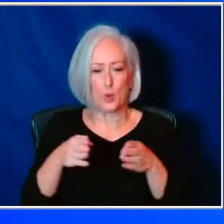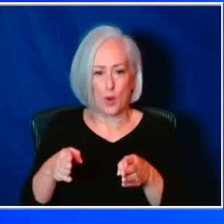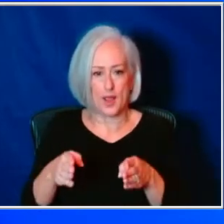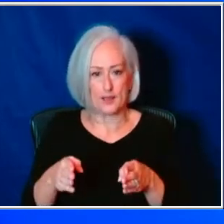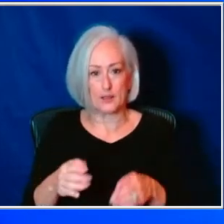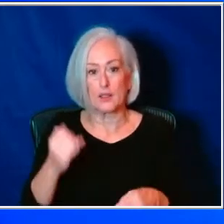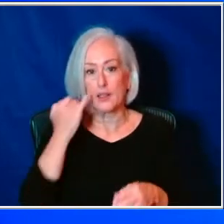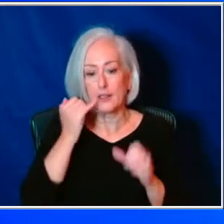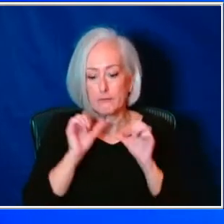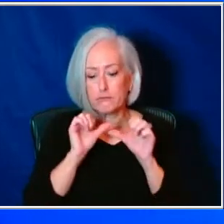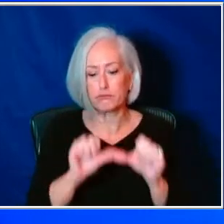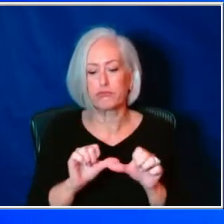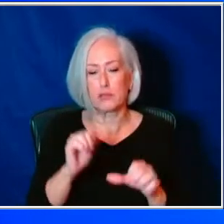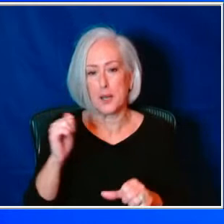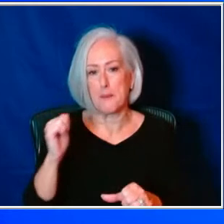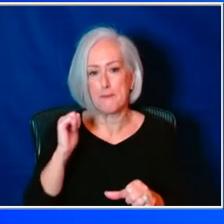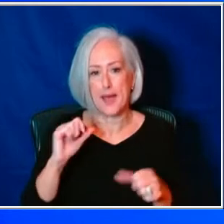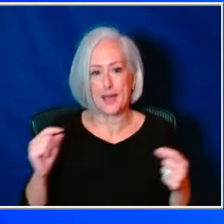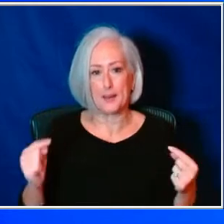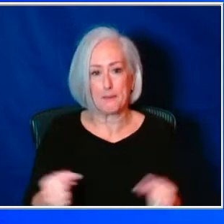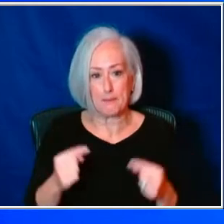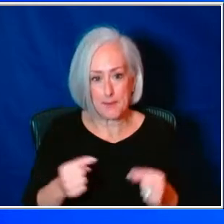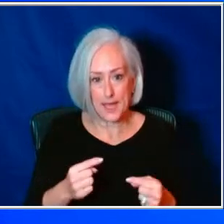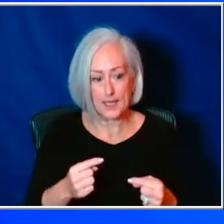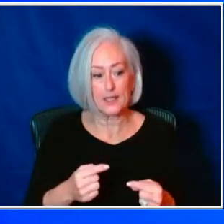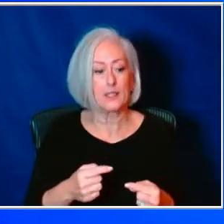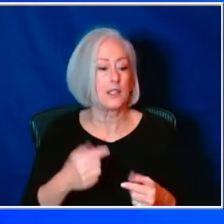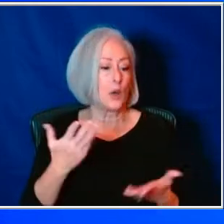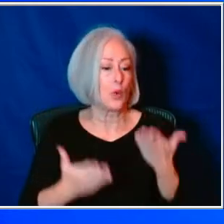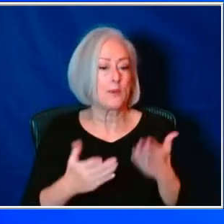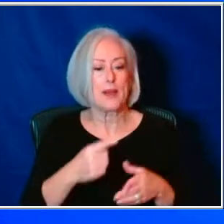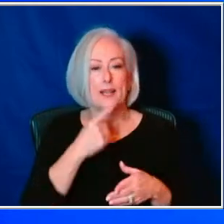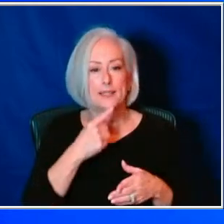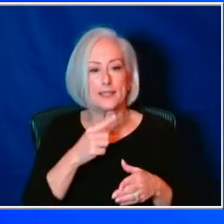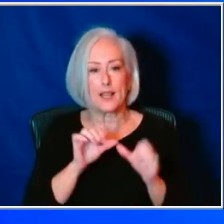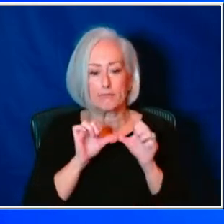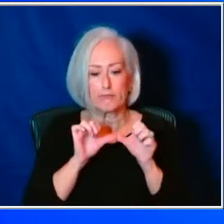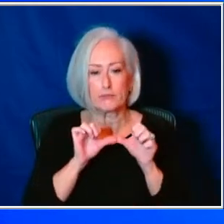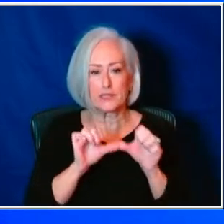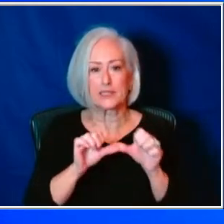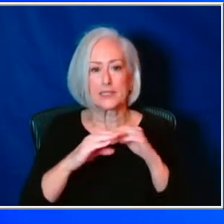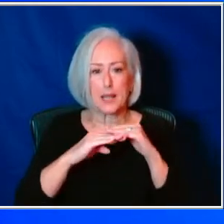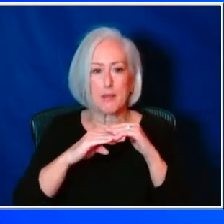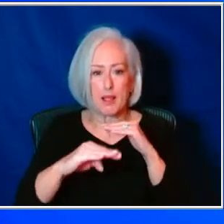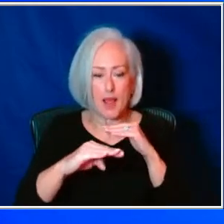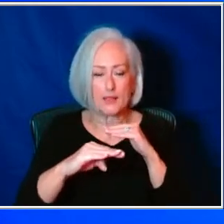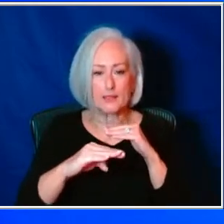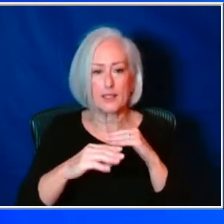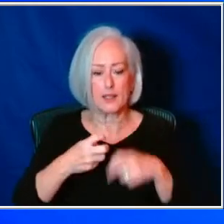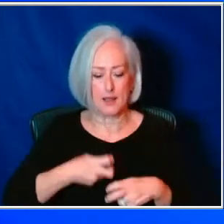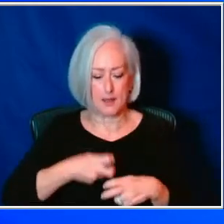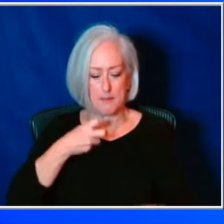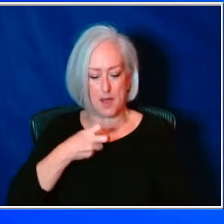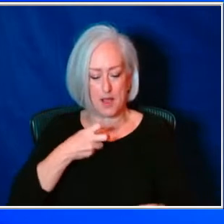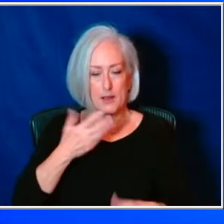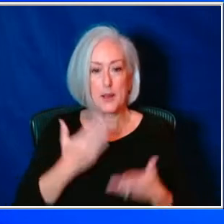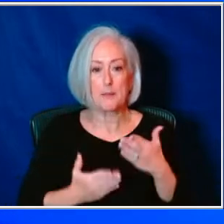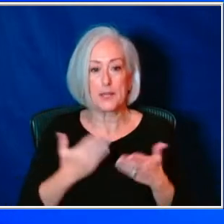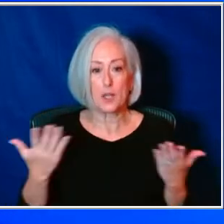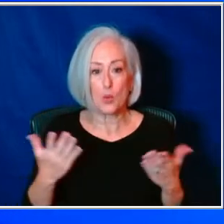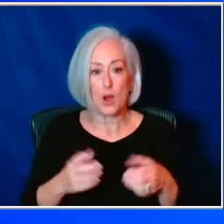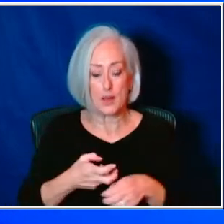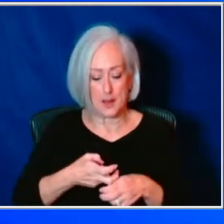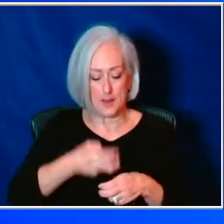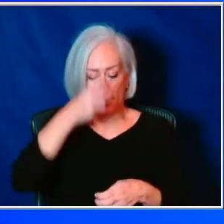actually stabilizing the spine. So if you hear about someone having screws or rods or a fusion type procedure, typically that's when we're stabilizing